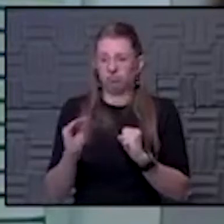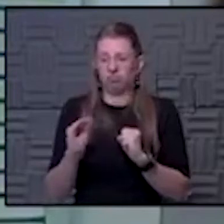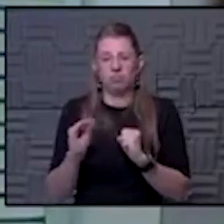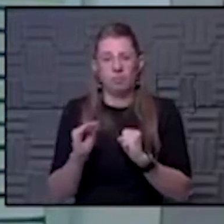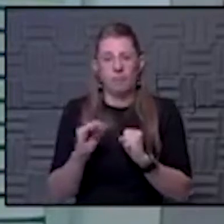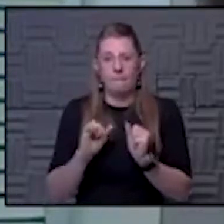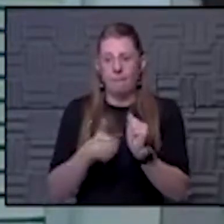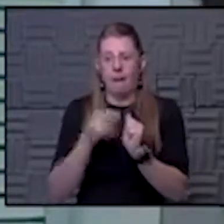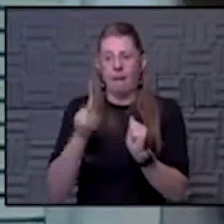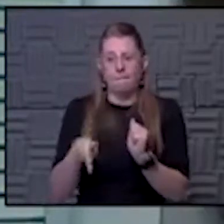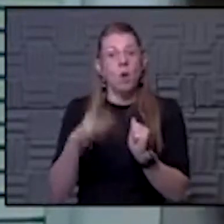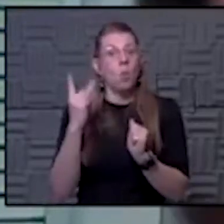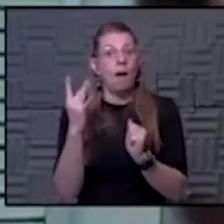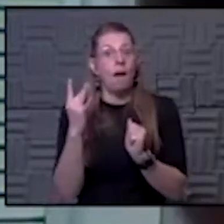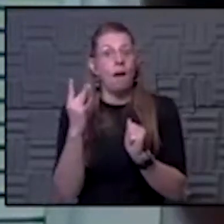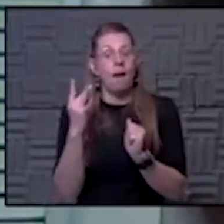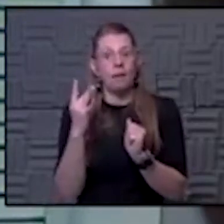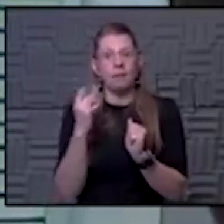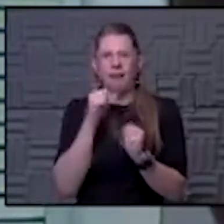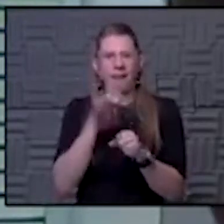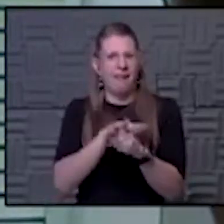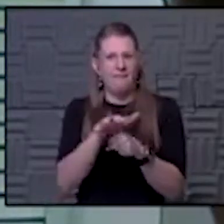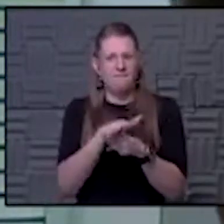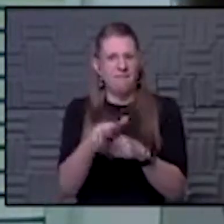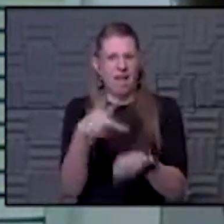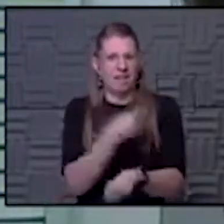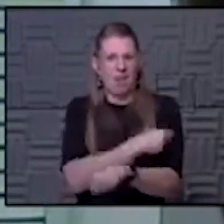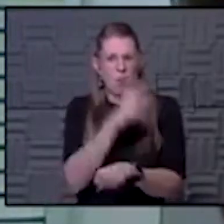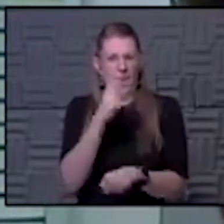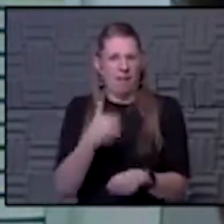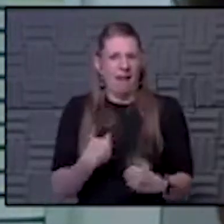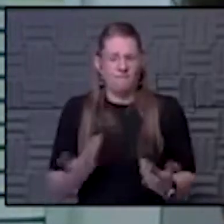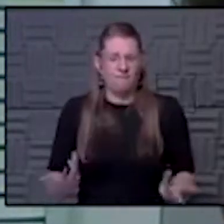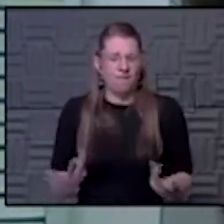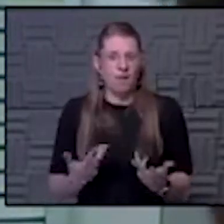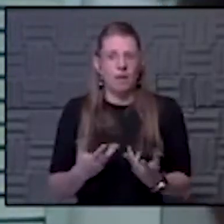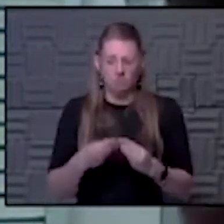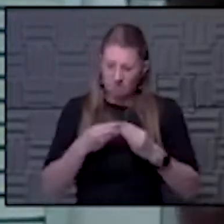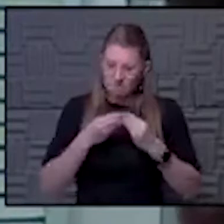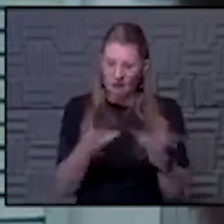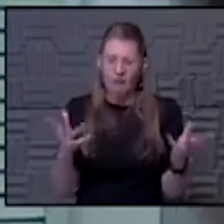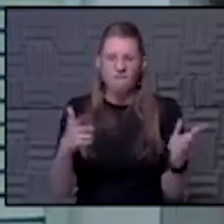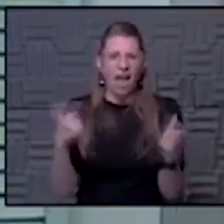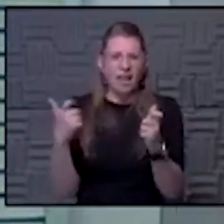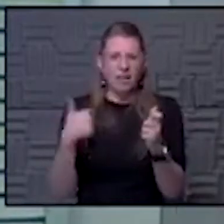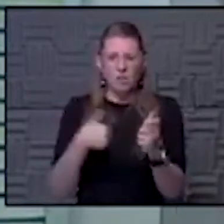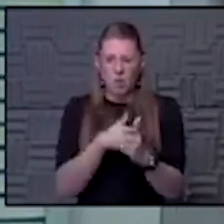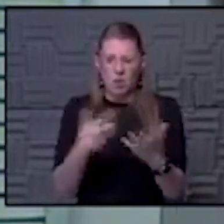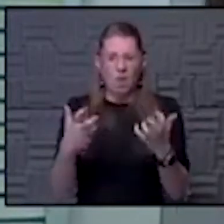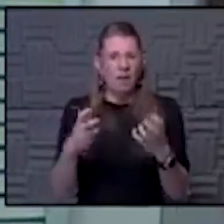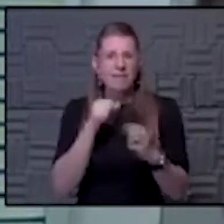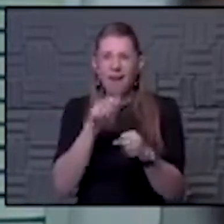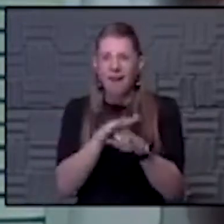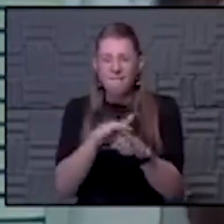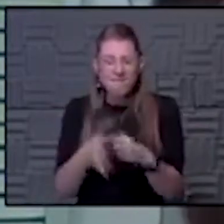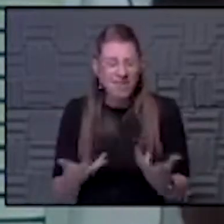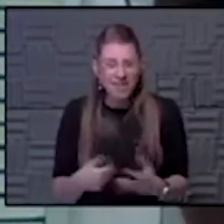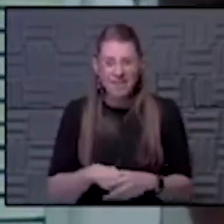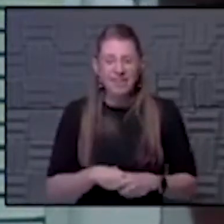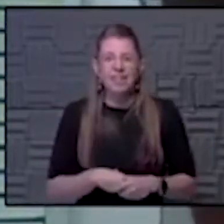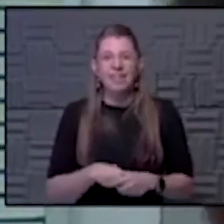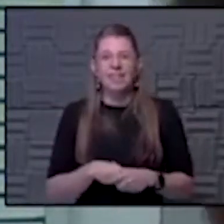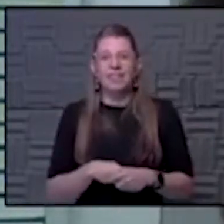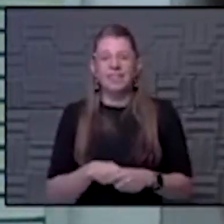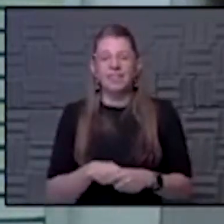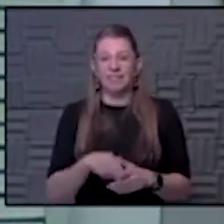supply. The reason is we aren't going to have enough vaccine anyway to go out as fast as we would like to through the state of Kansas or anywhere in the